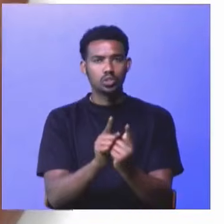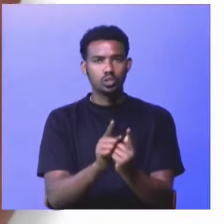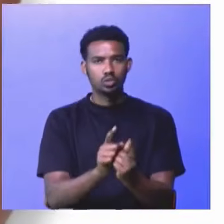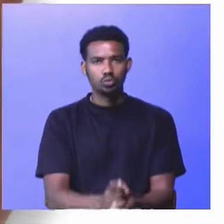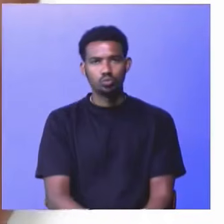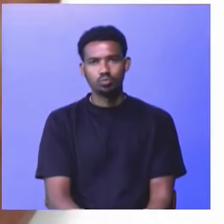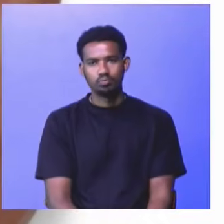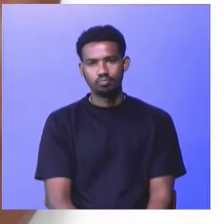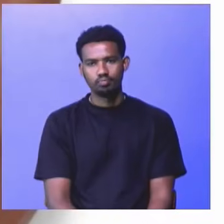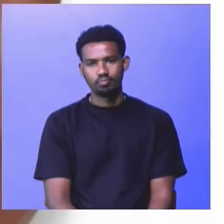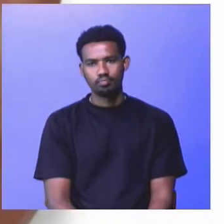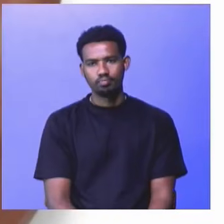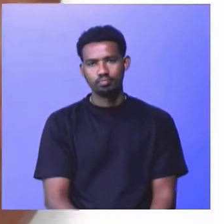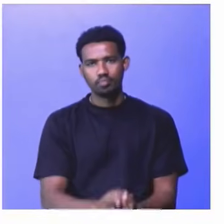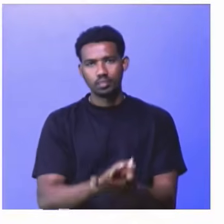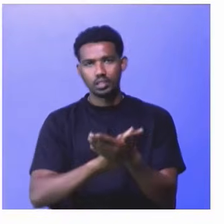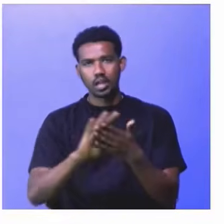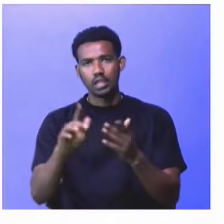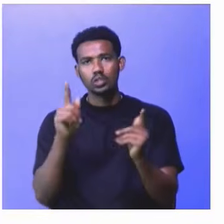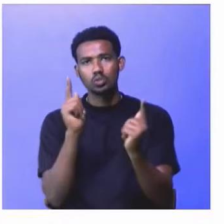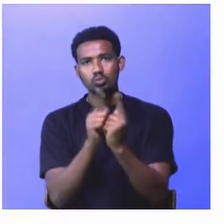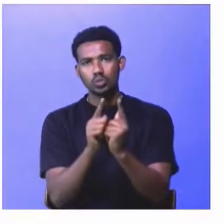to meet you.